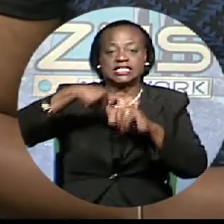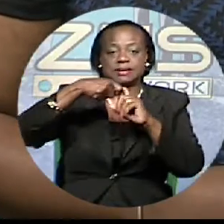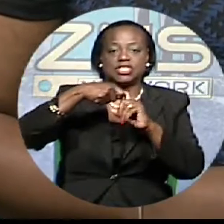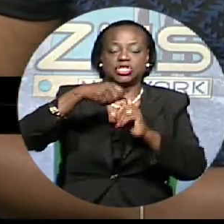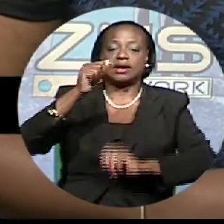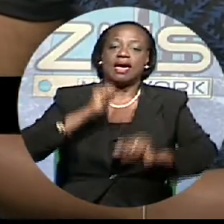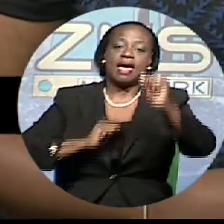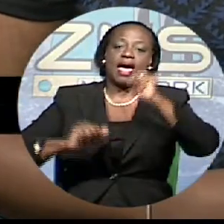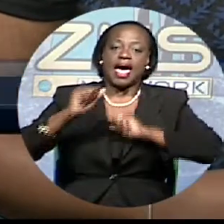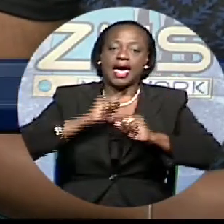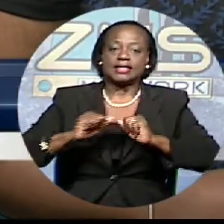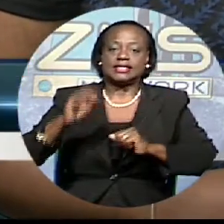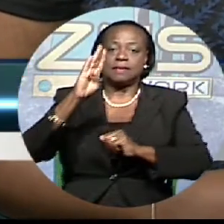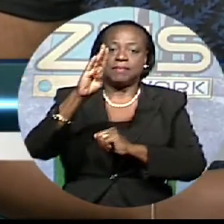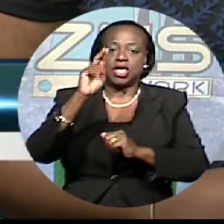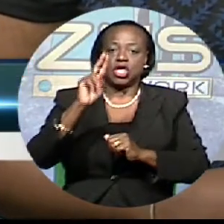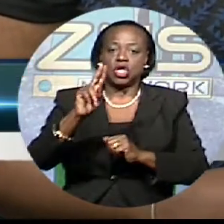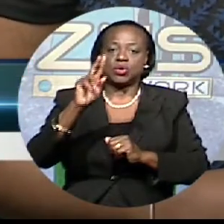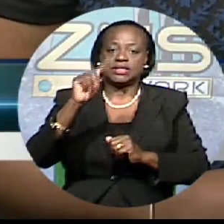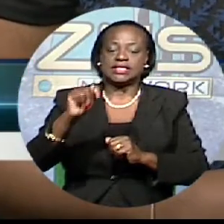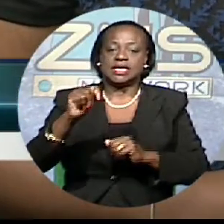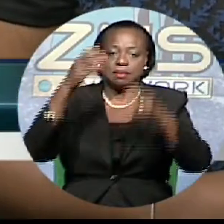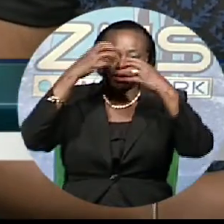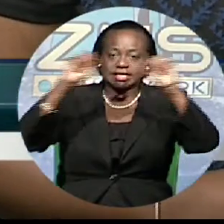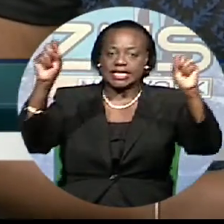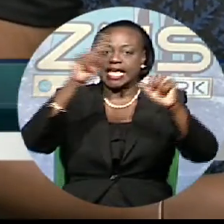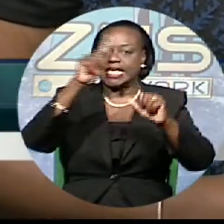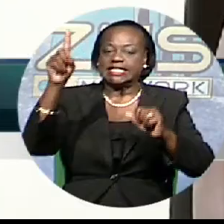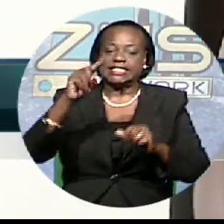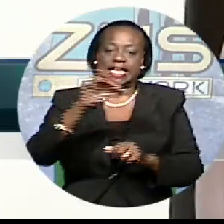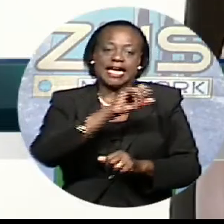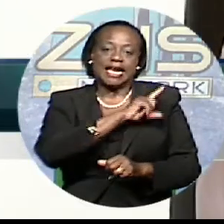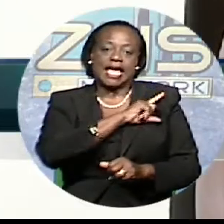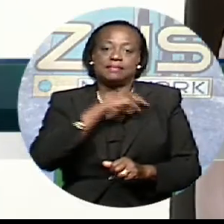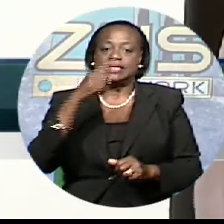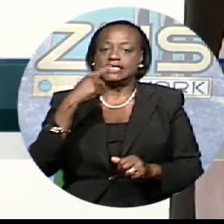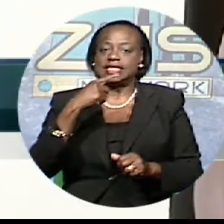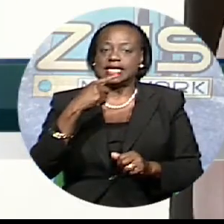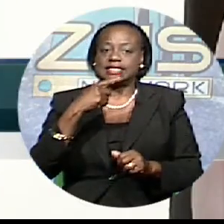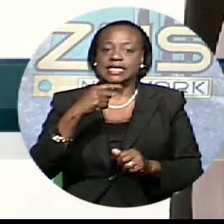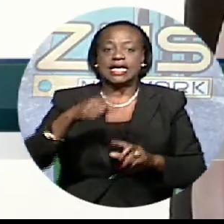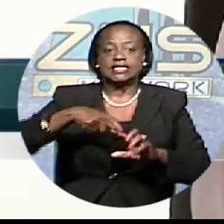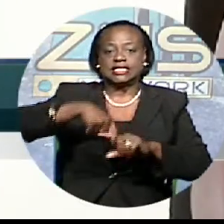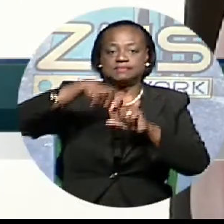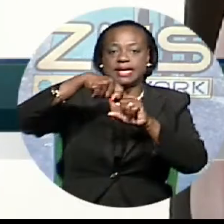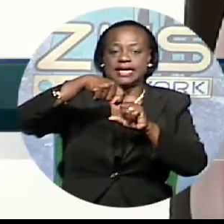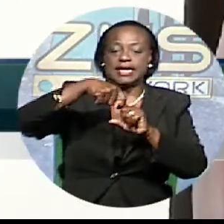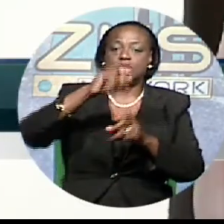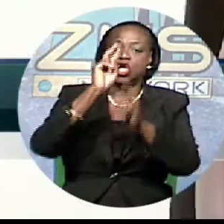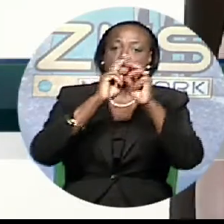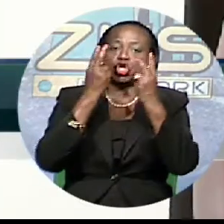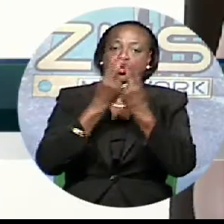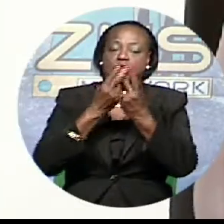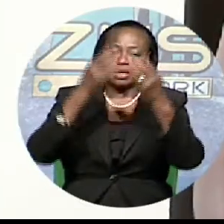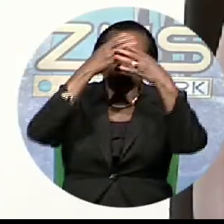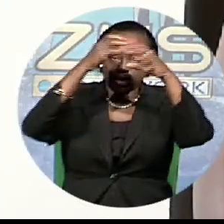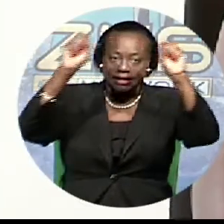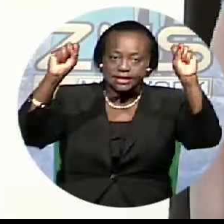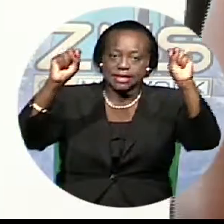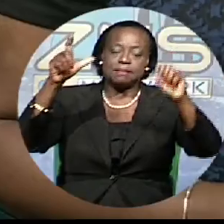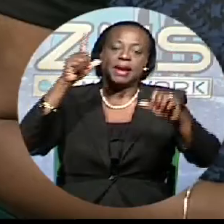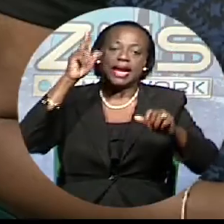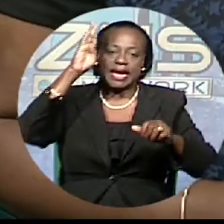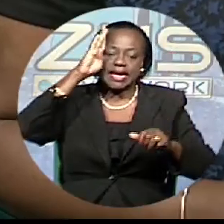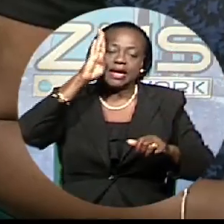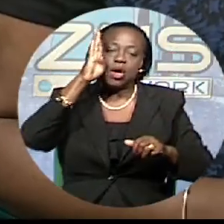Acting Bahamas Union of Teachers President Zane Lightburn says suspended Union President Belinda Wilson used